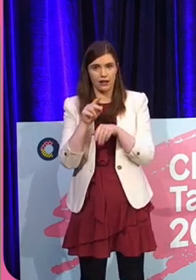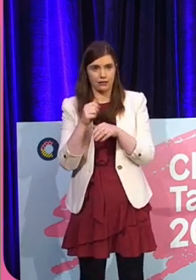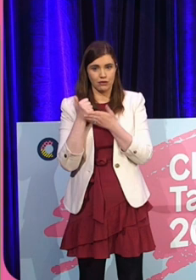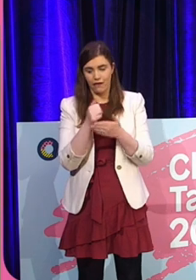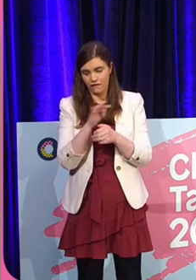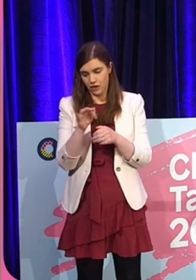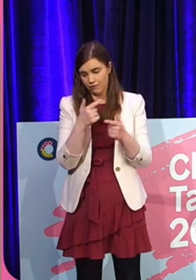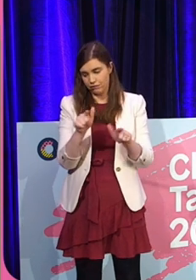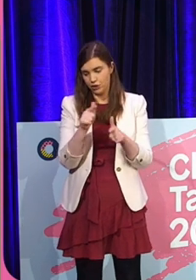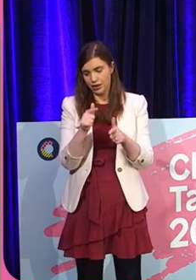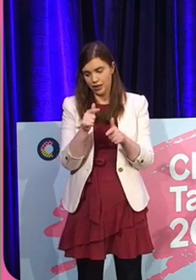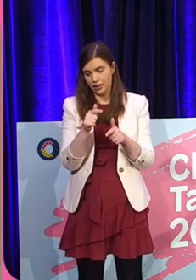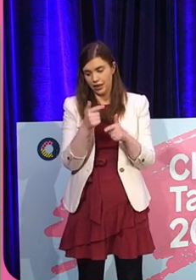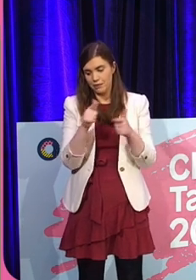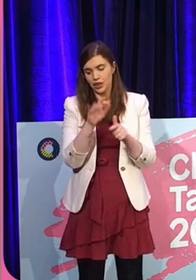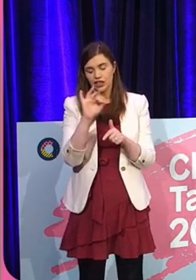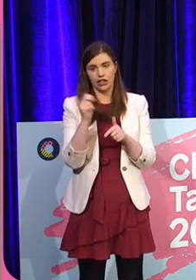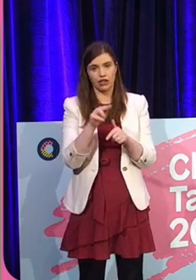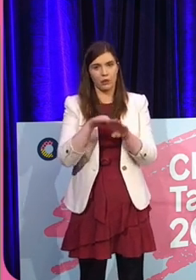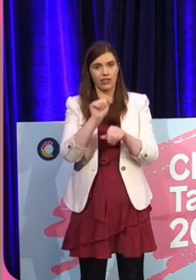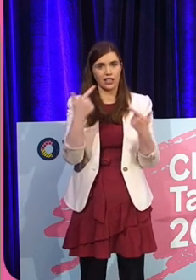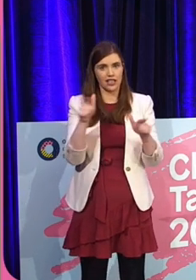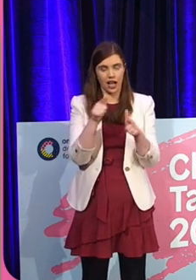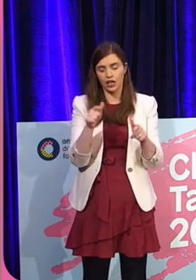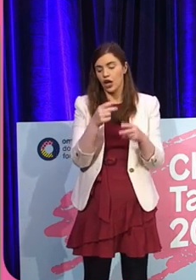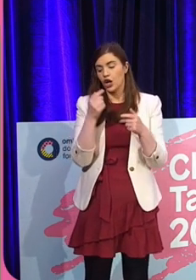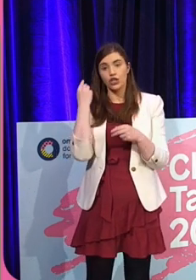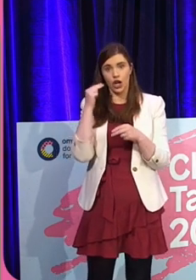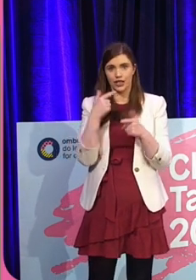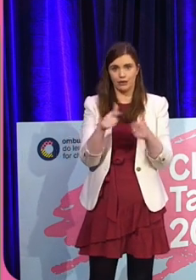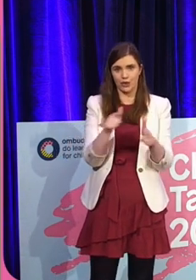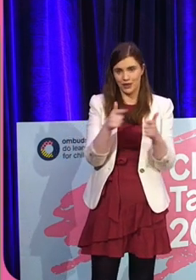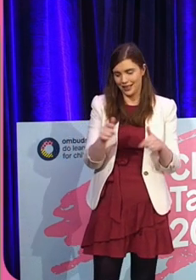Generation with their song, Noise Music.